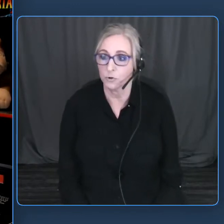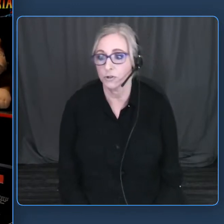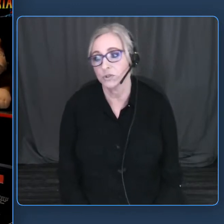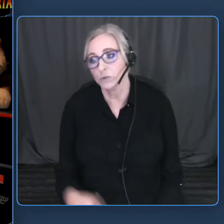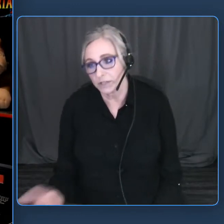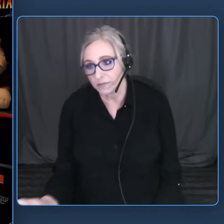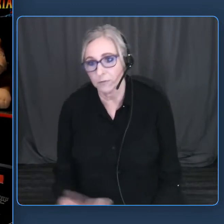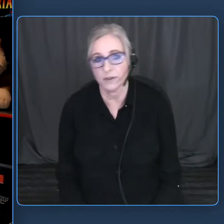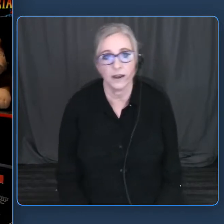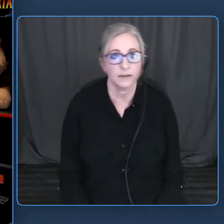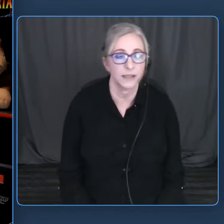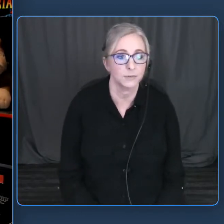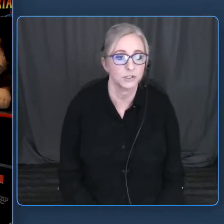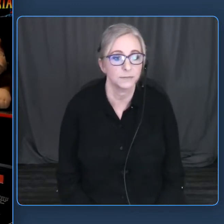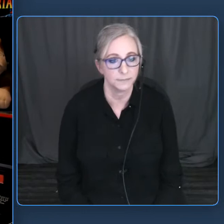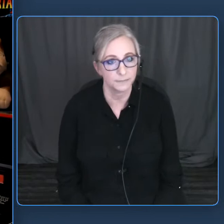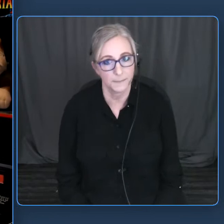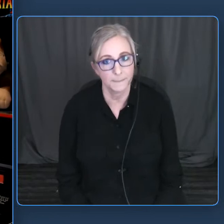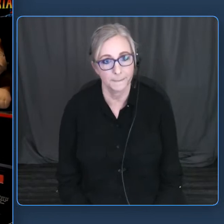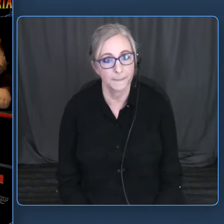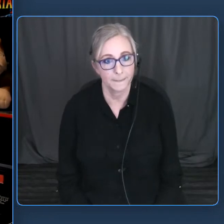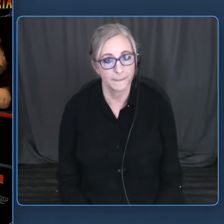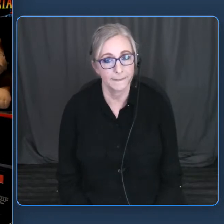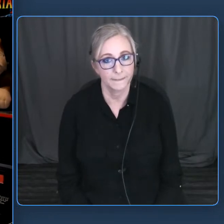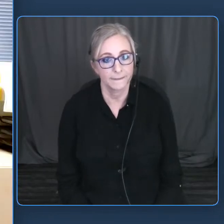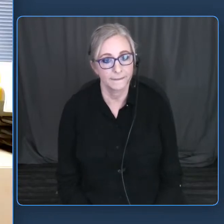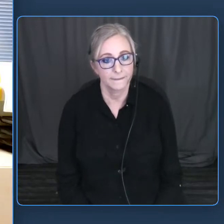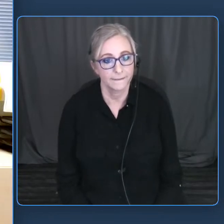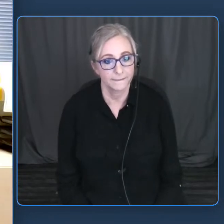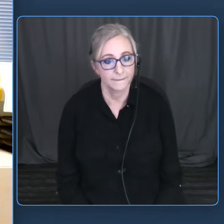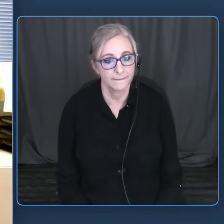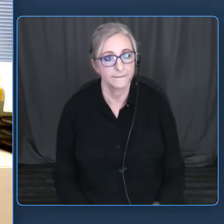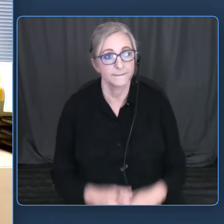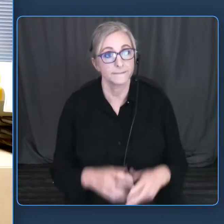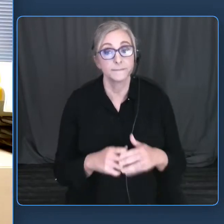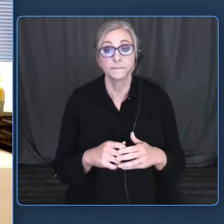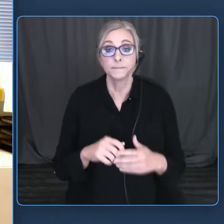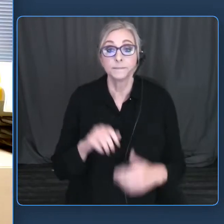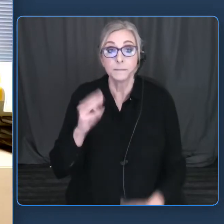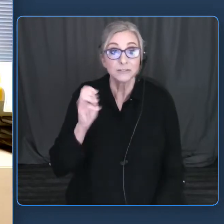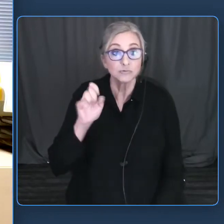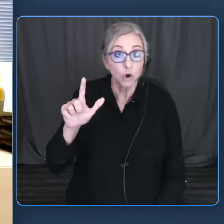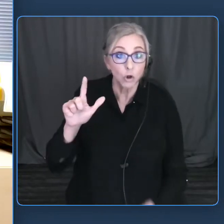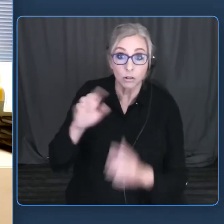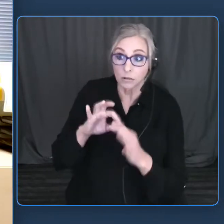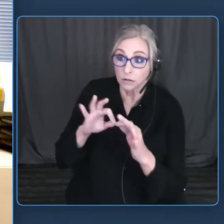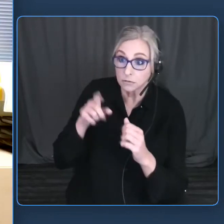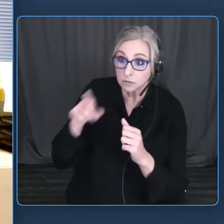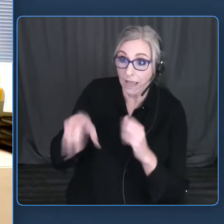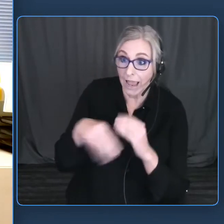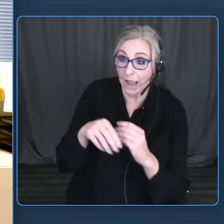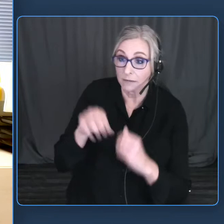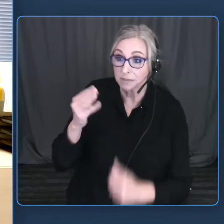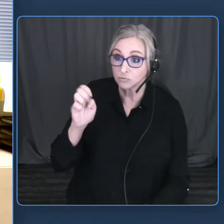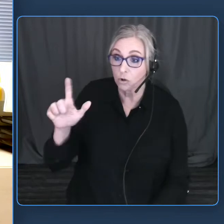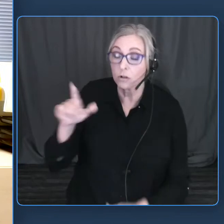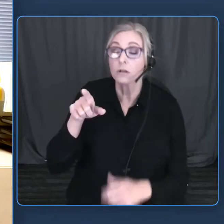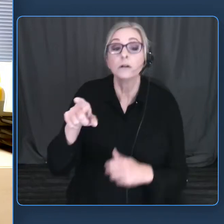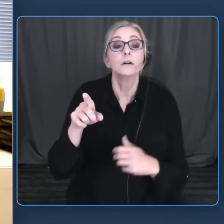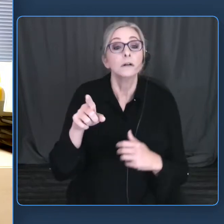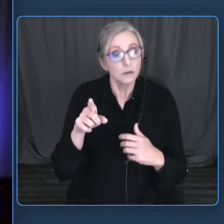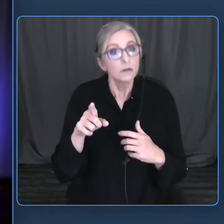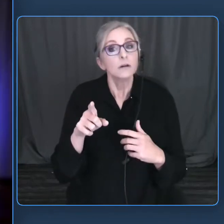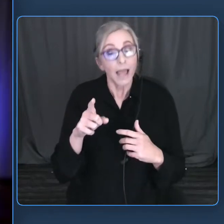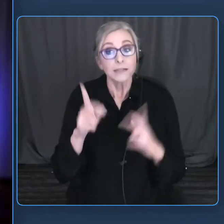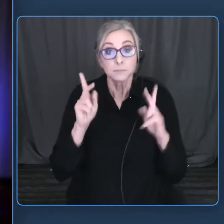right? Whereas you wouldn't get that with AI captioning. Mitchell, you had something you wanted to add? Yeah, as